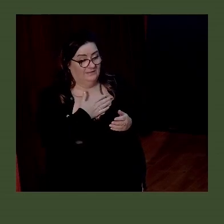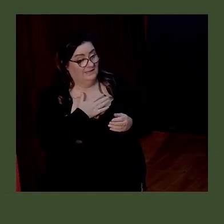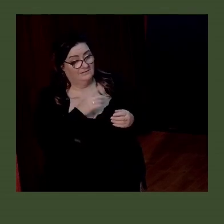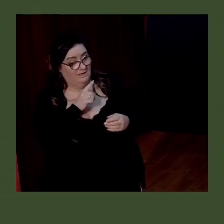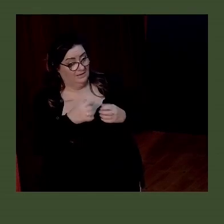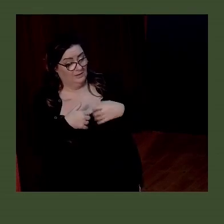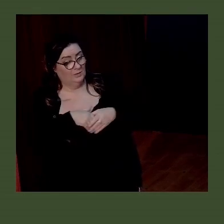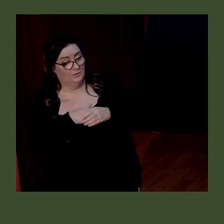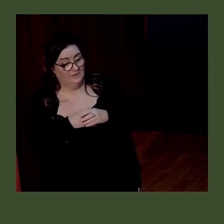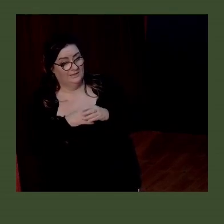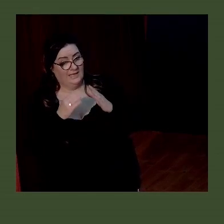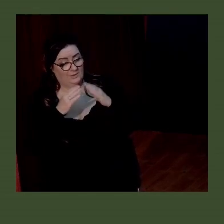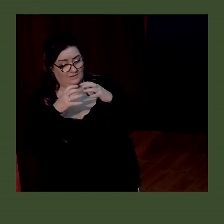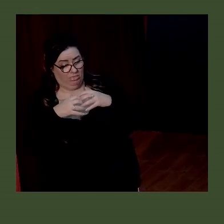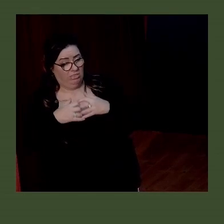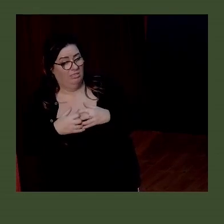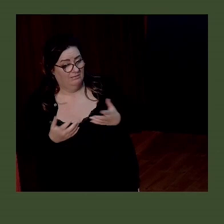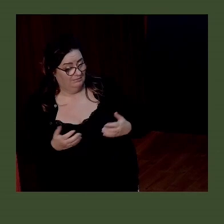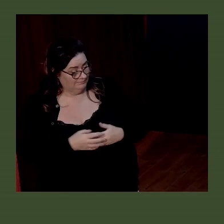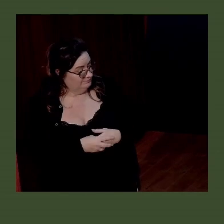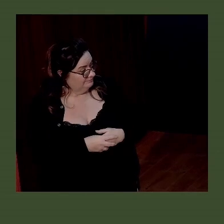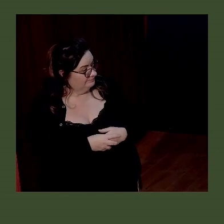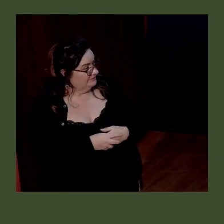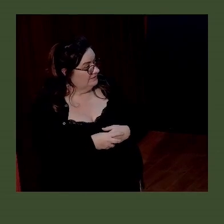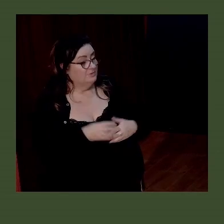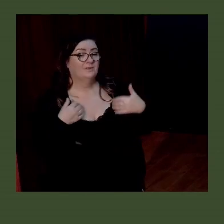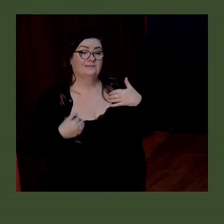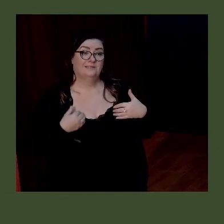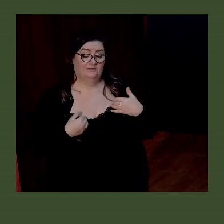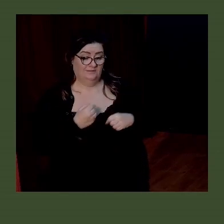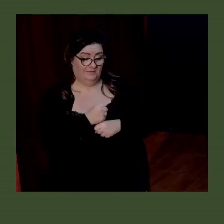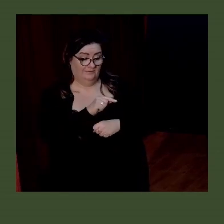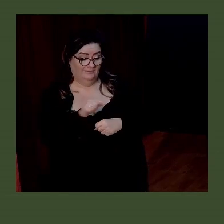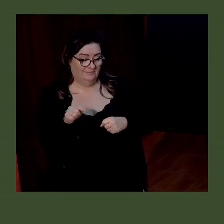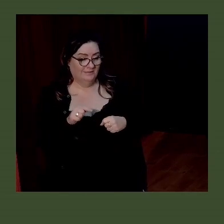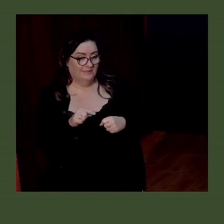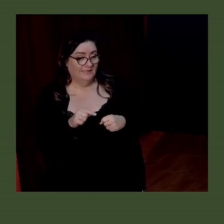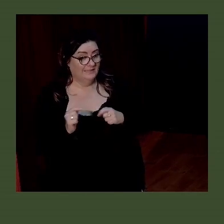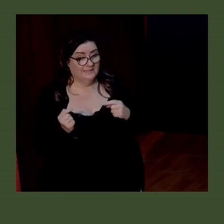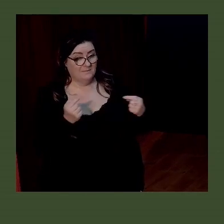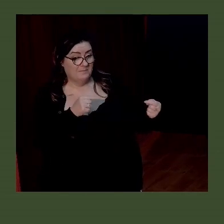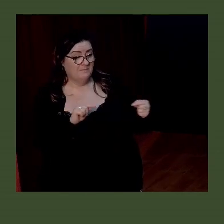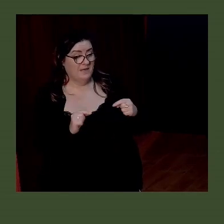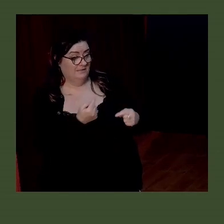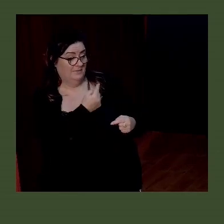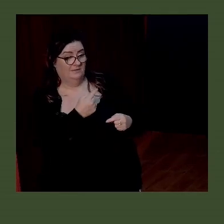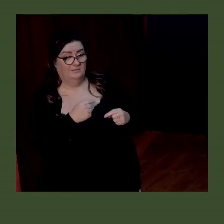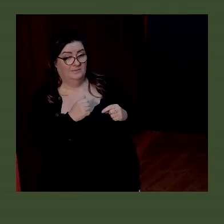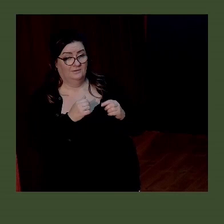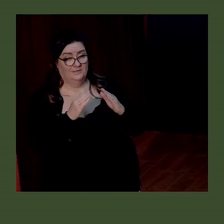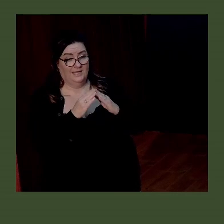dilapidated. But why? Well, the interesting thing about it is that in the debates about the Housing